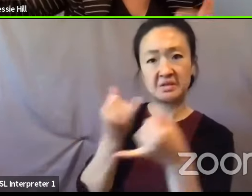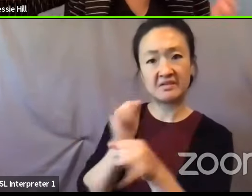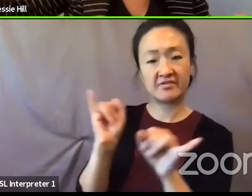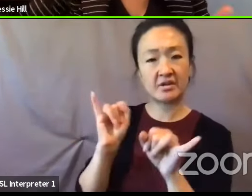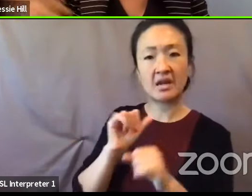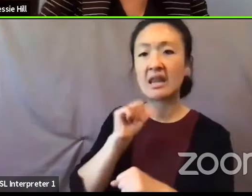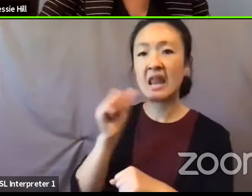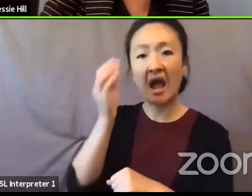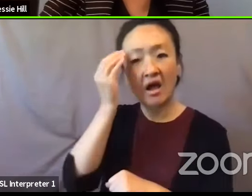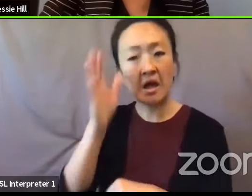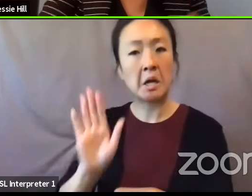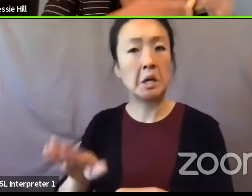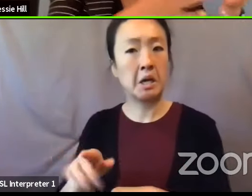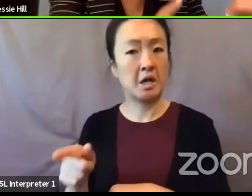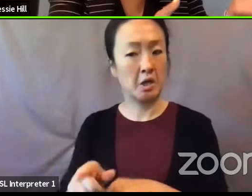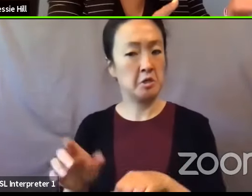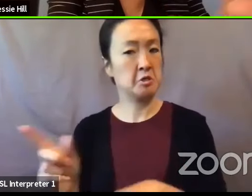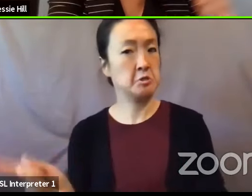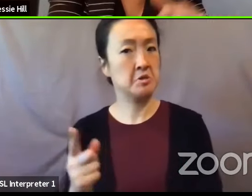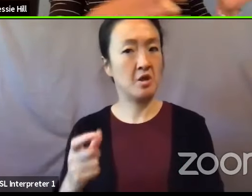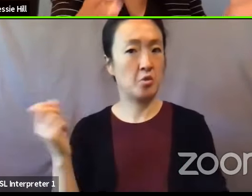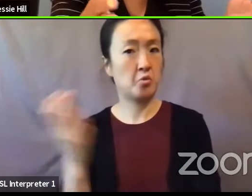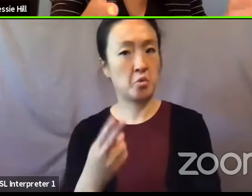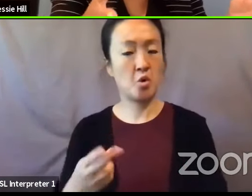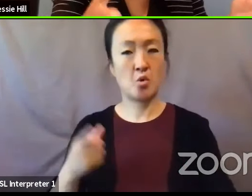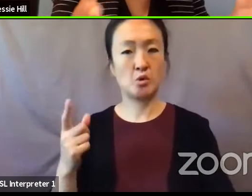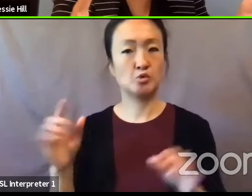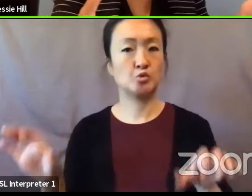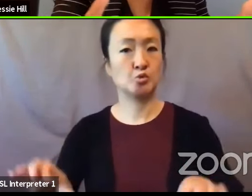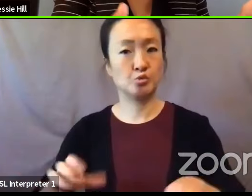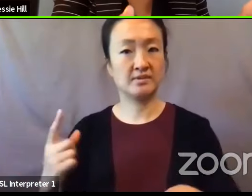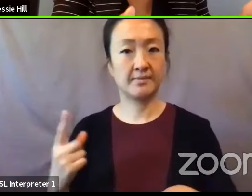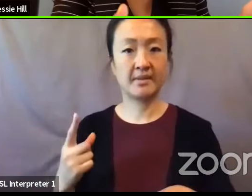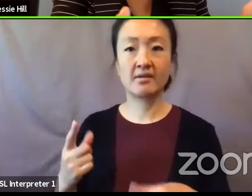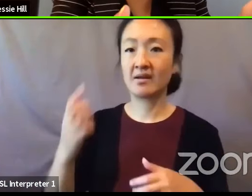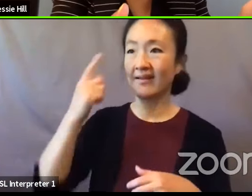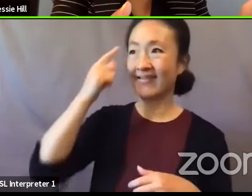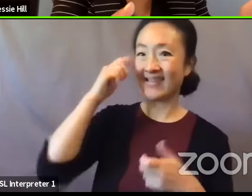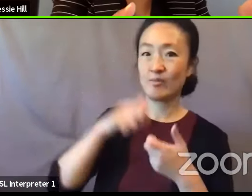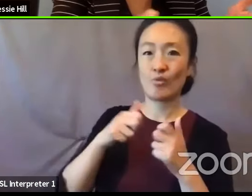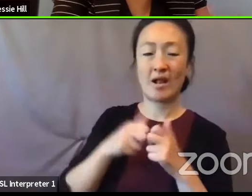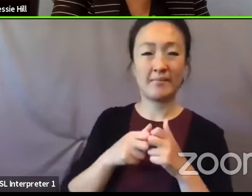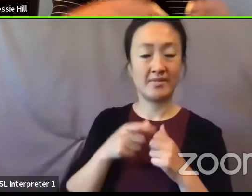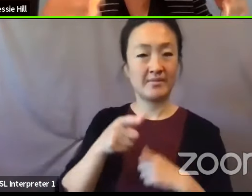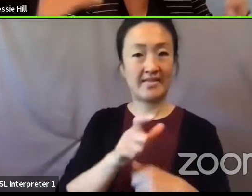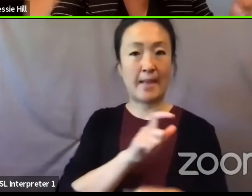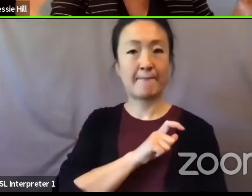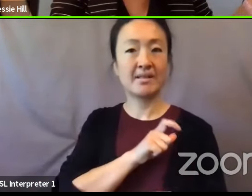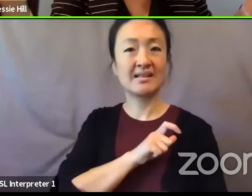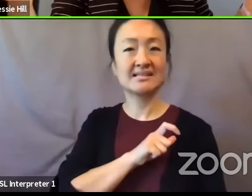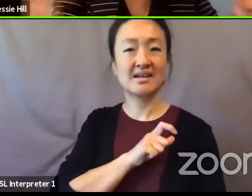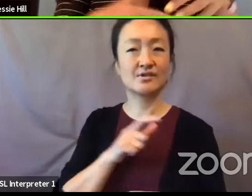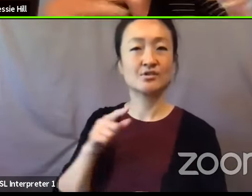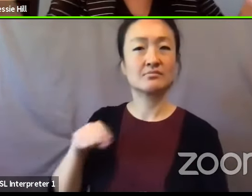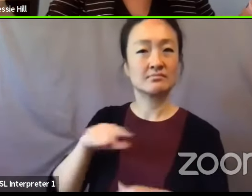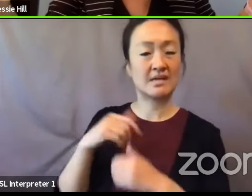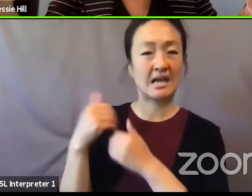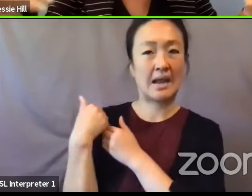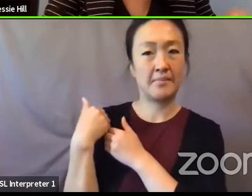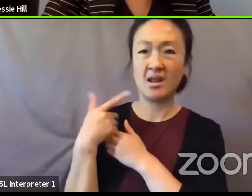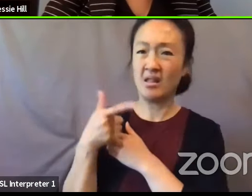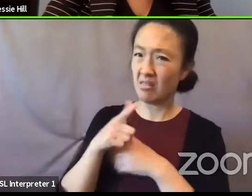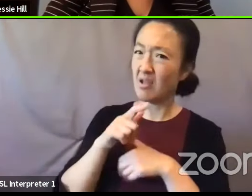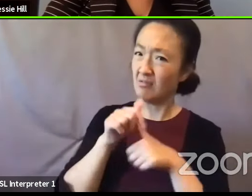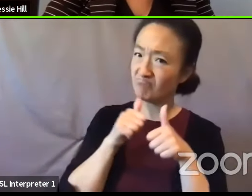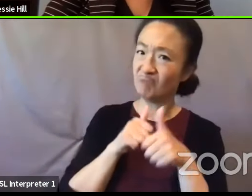and without being incited to do that. And then, you know, you think about the problem of holding police officers accountable where they are very much in a sort of